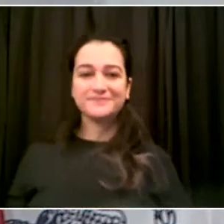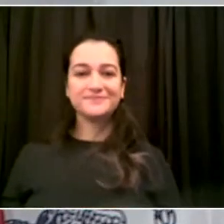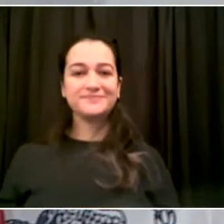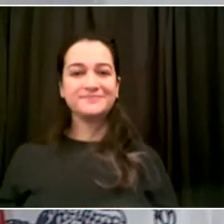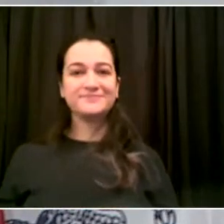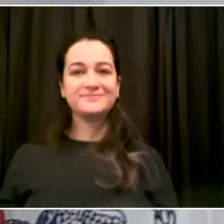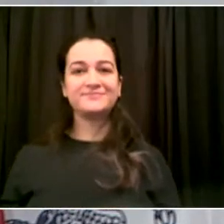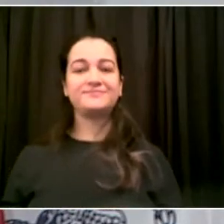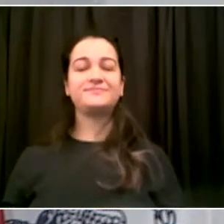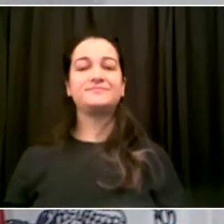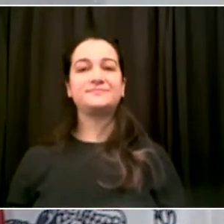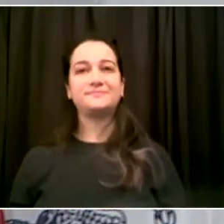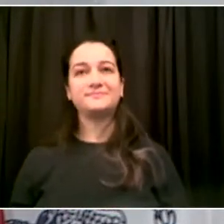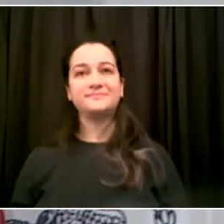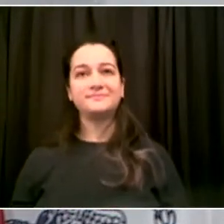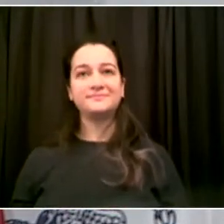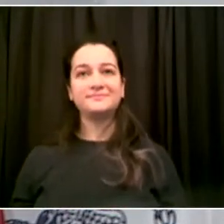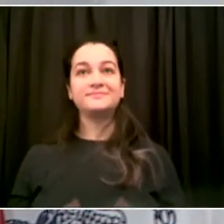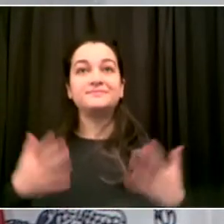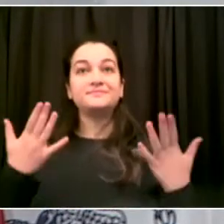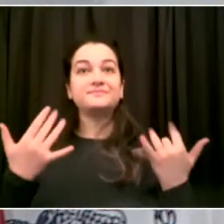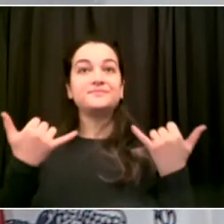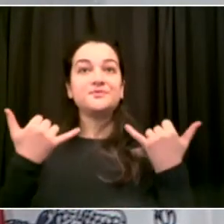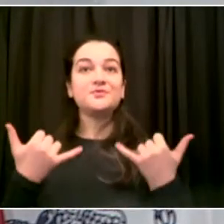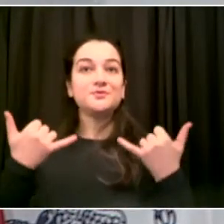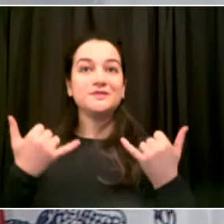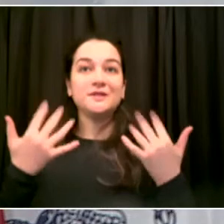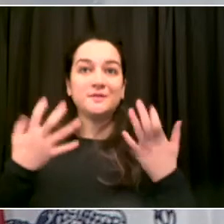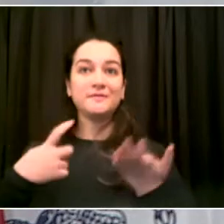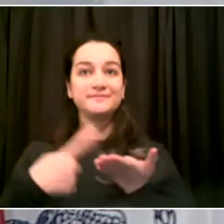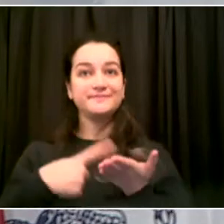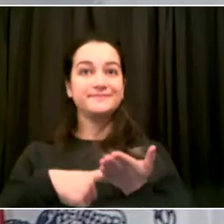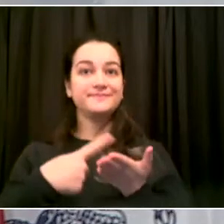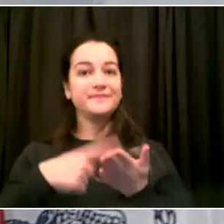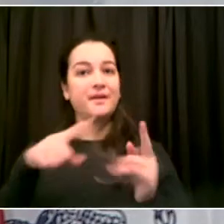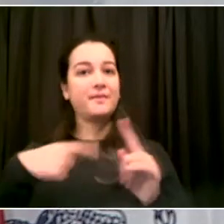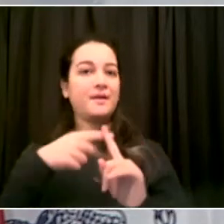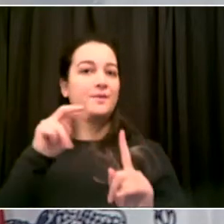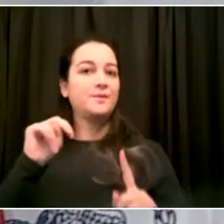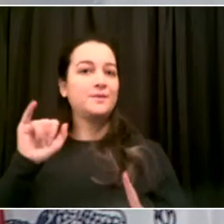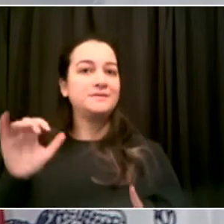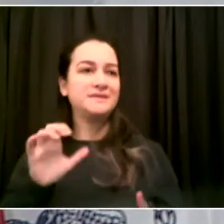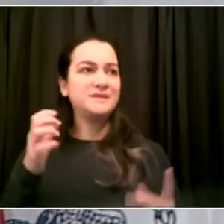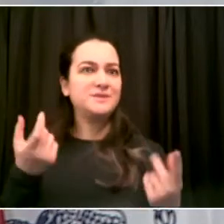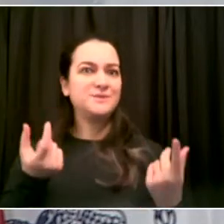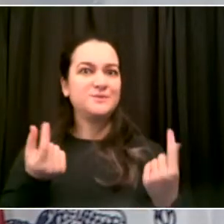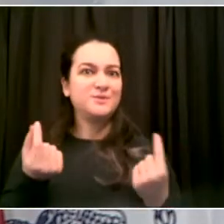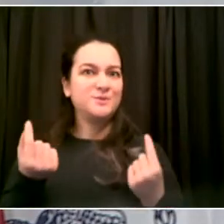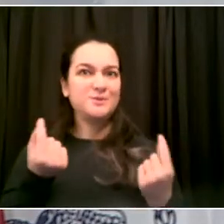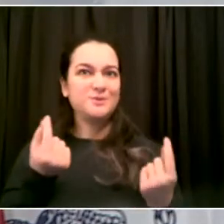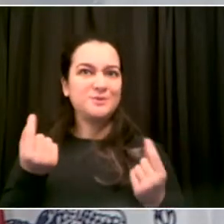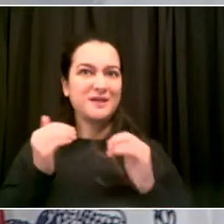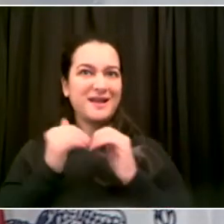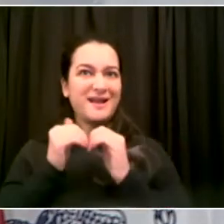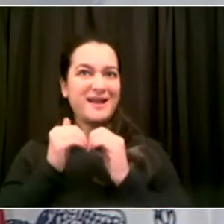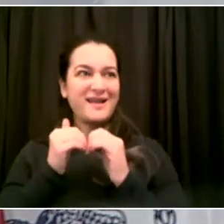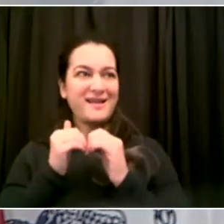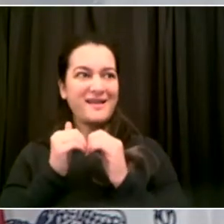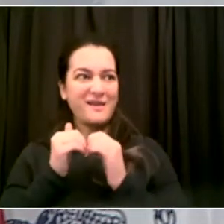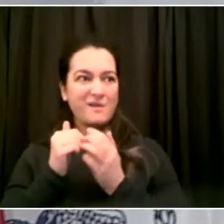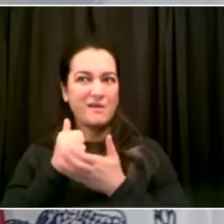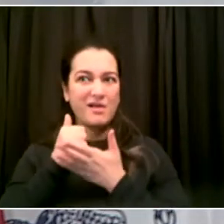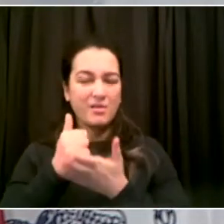the city, and the way to fight this hatred again is with education, is with compassion, and solidarity,